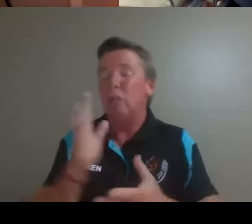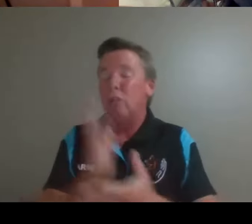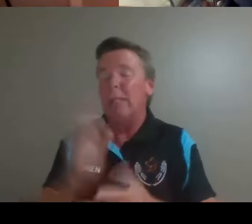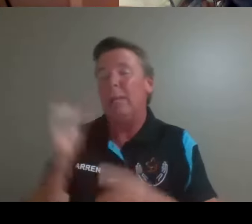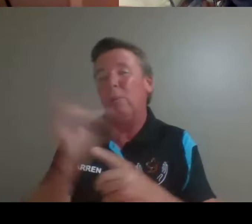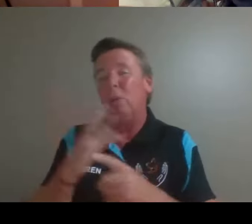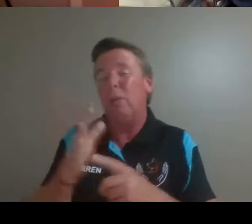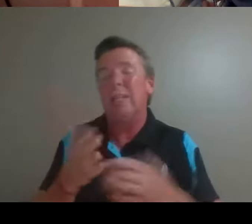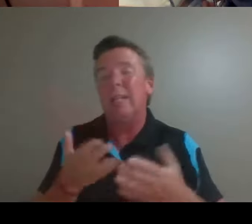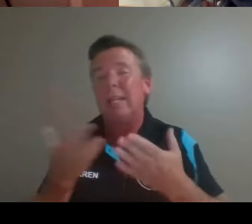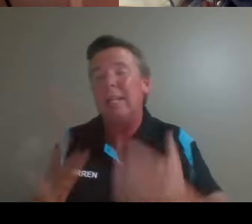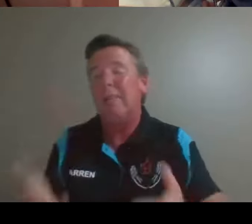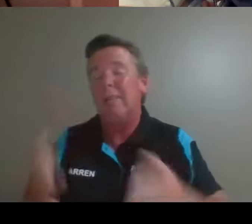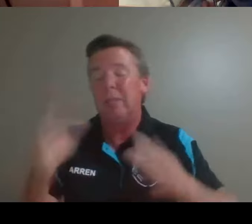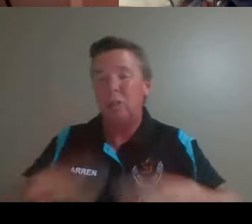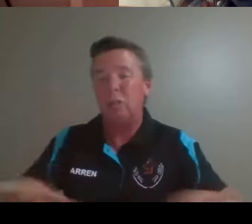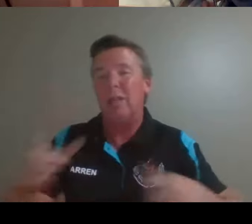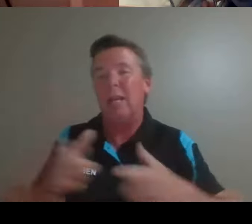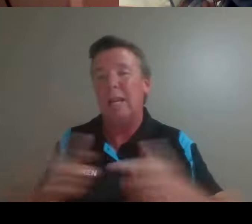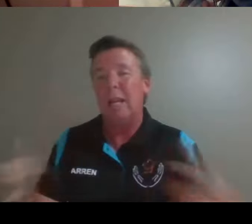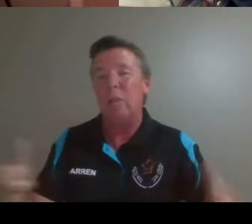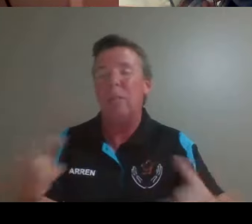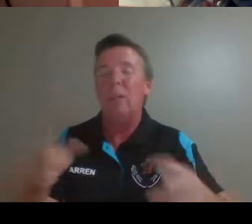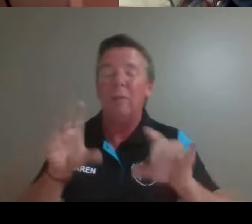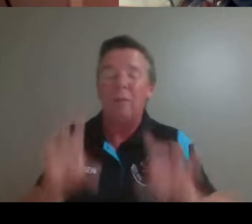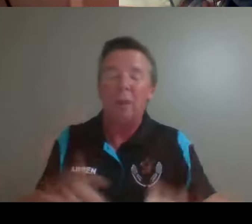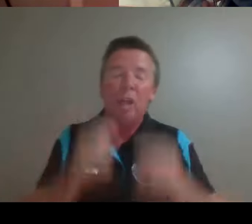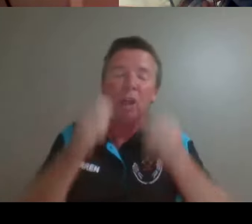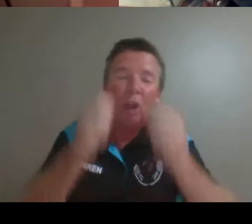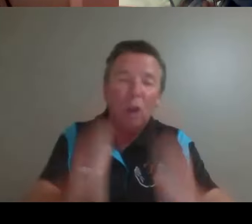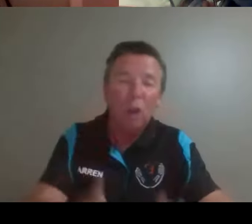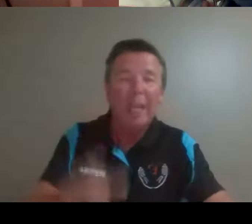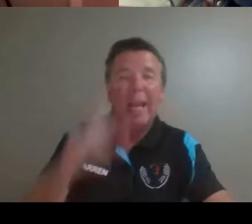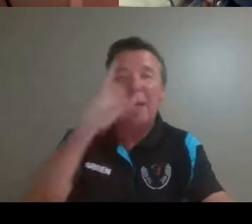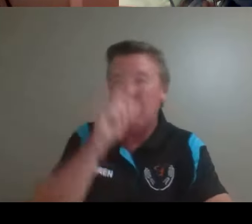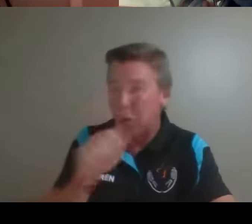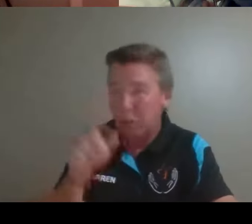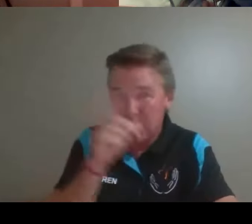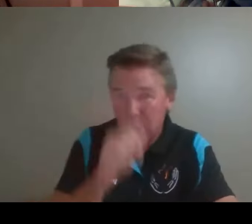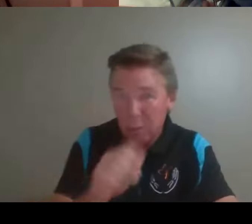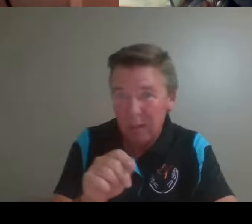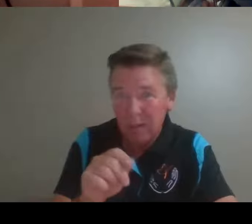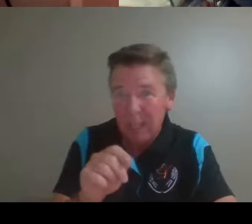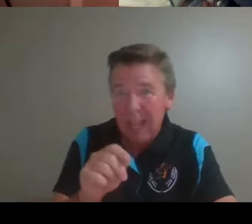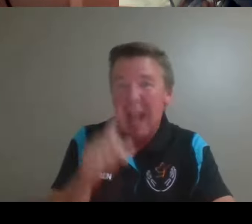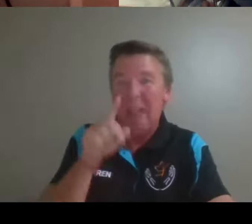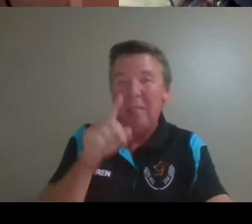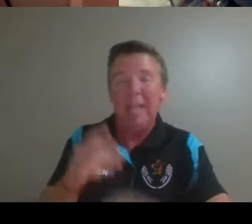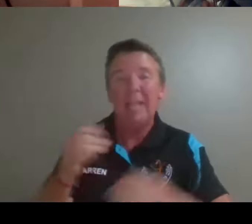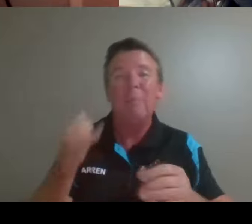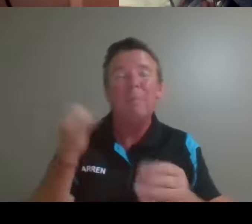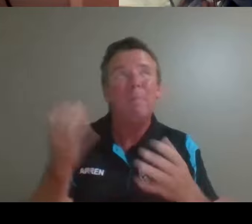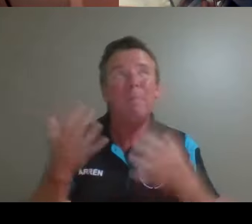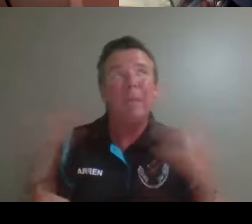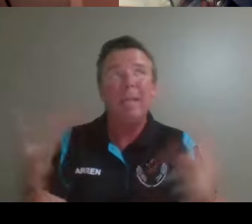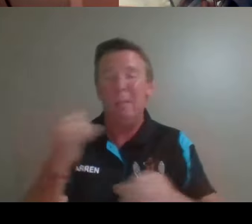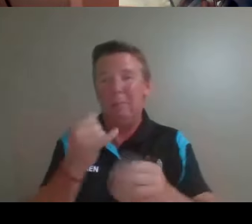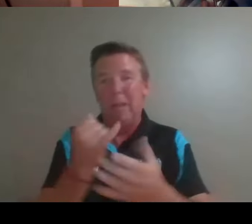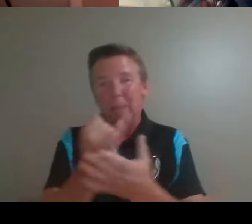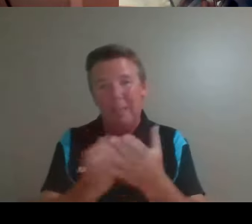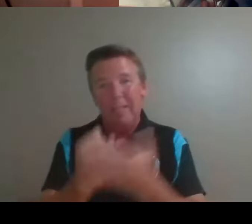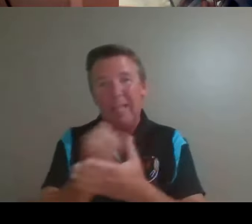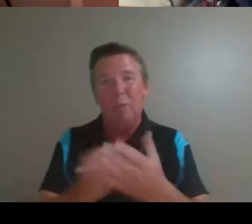But it's really important to give the children a language from as early as possible. And that's the